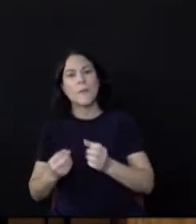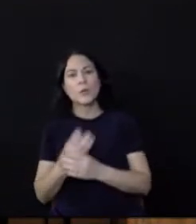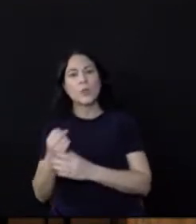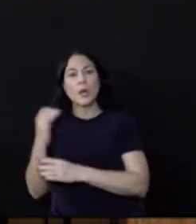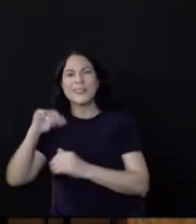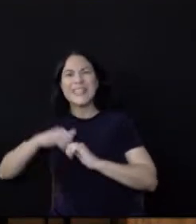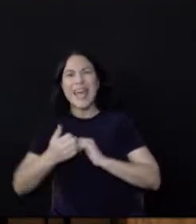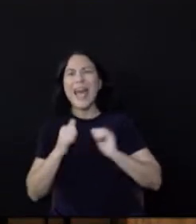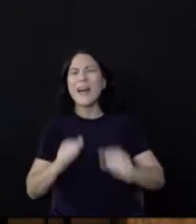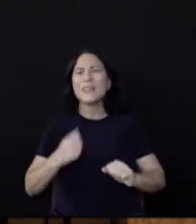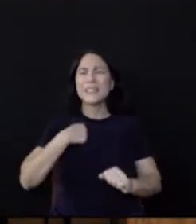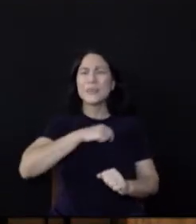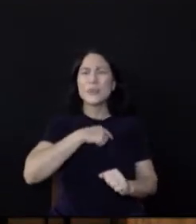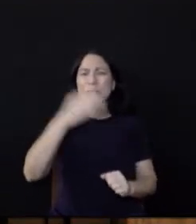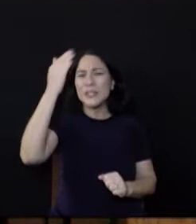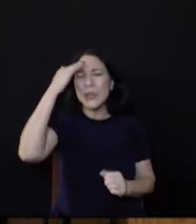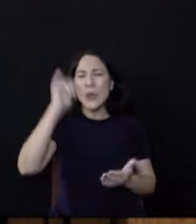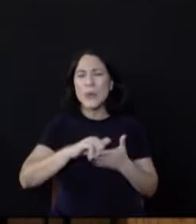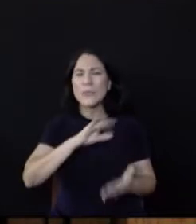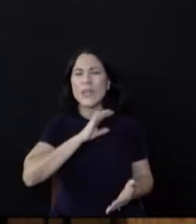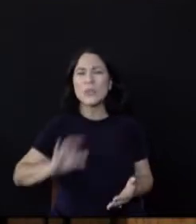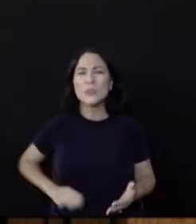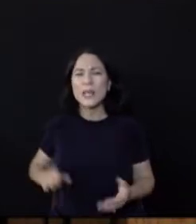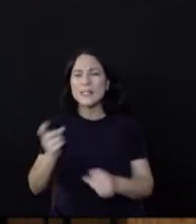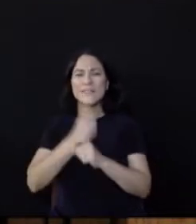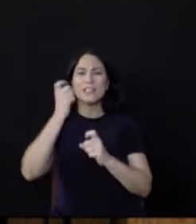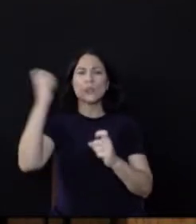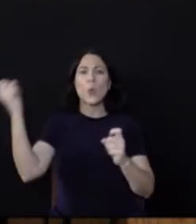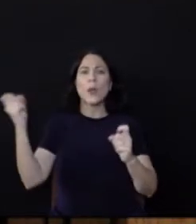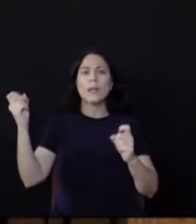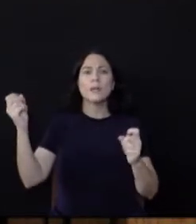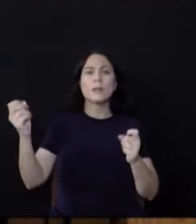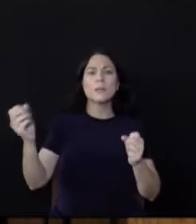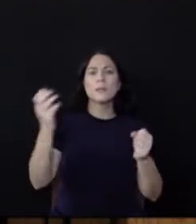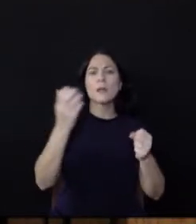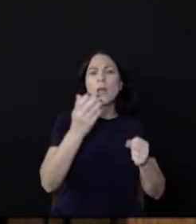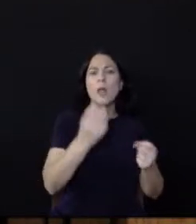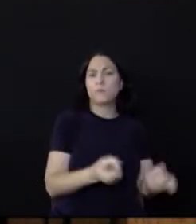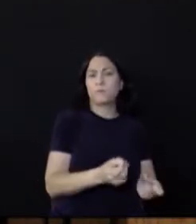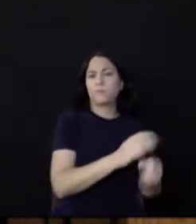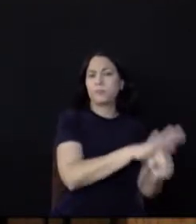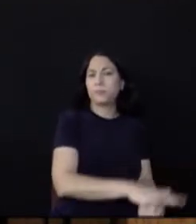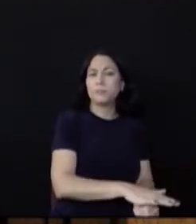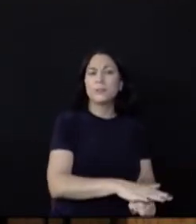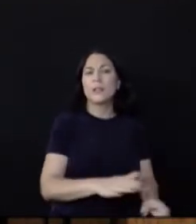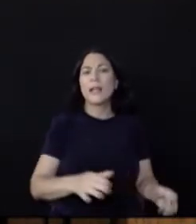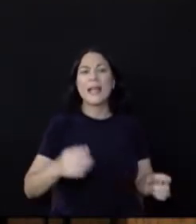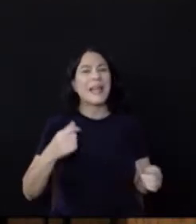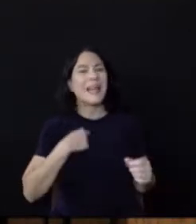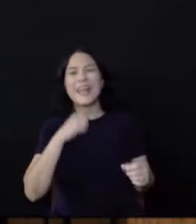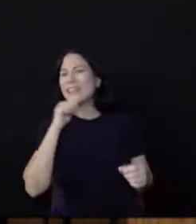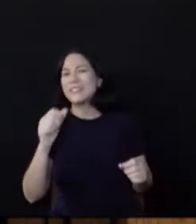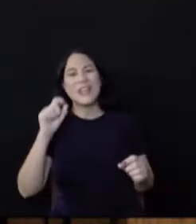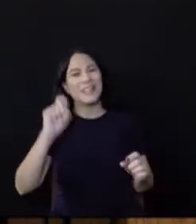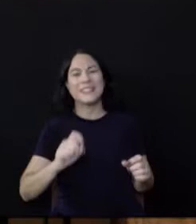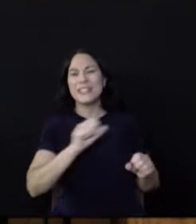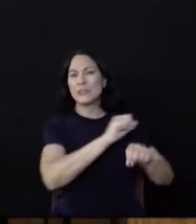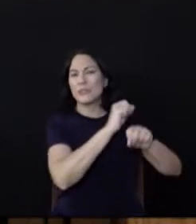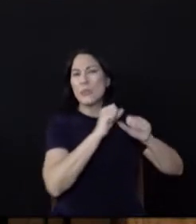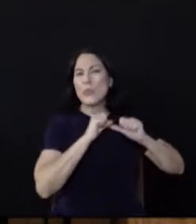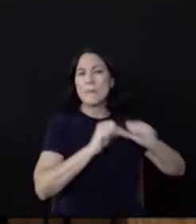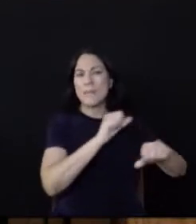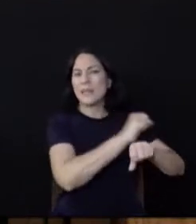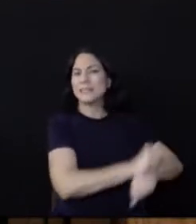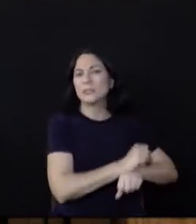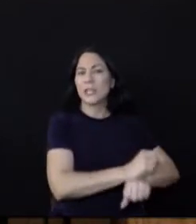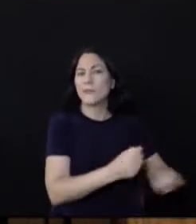know that Christ is victorious over the power of sin? And I do not have to be enslaved to the bondage of sin and to death and the evil